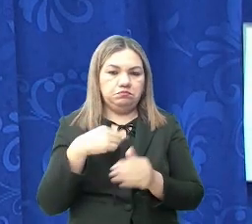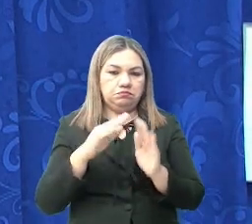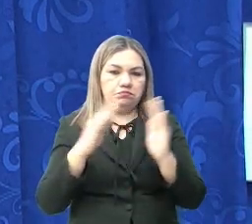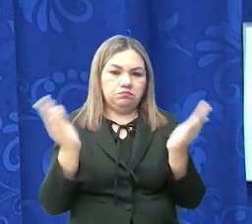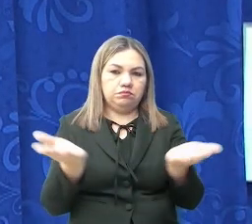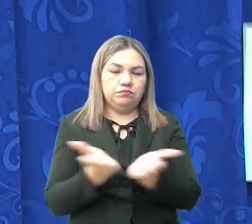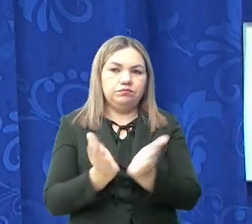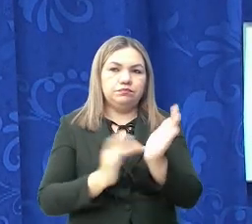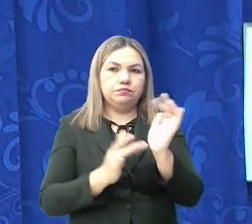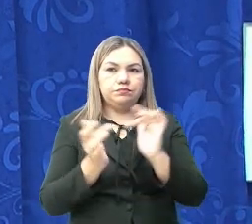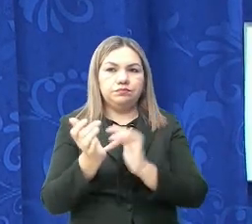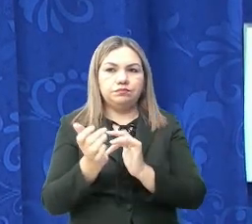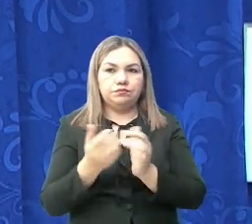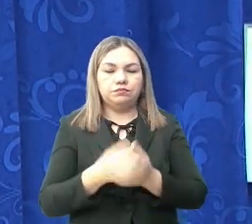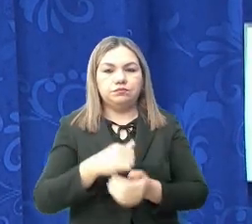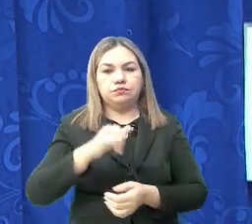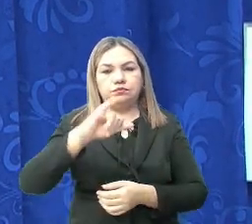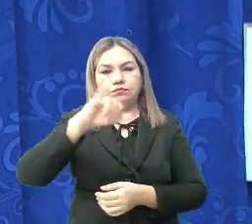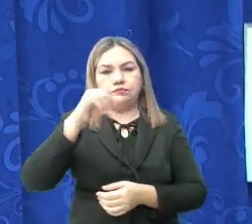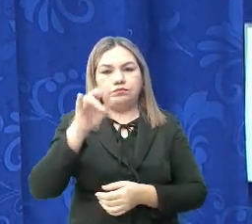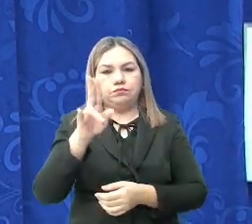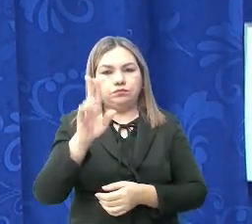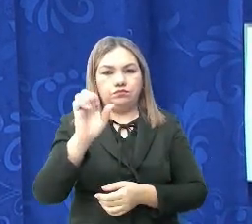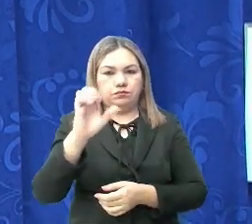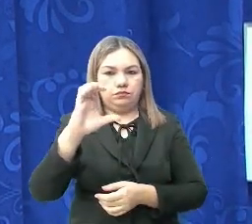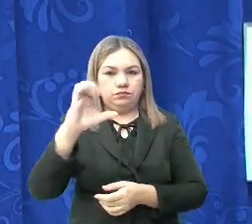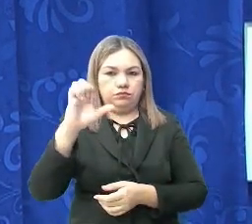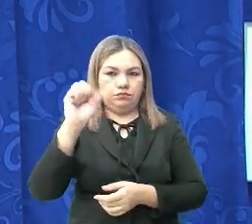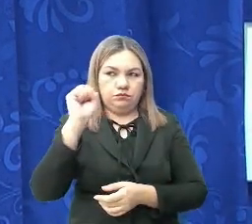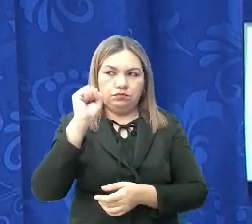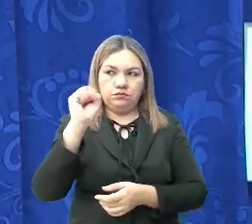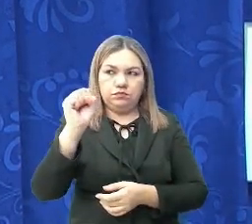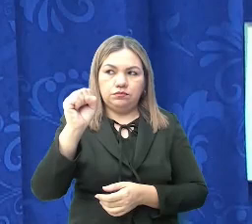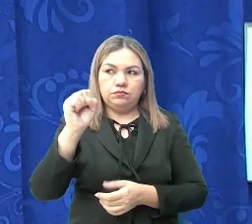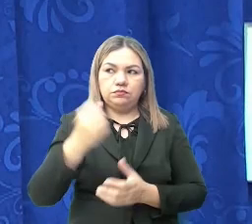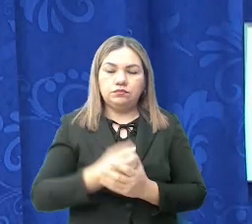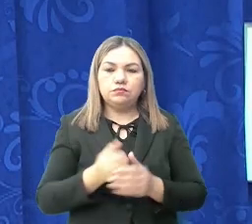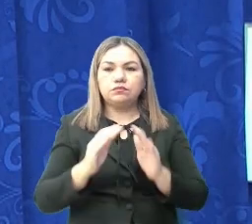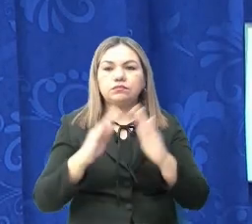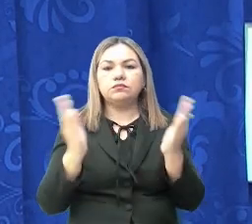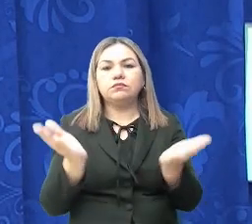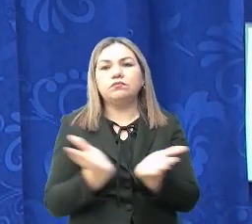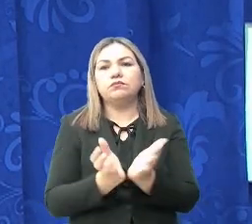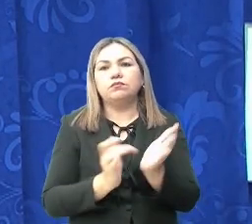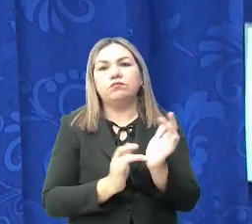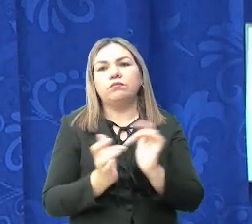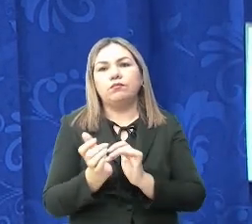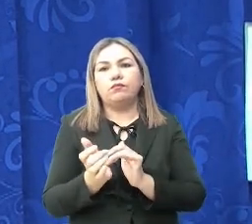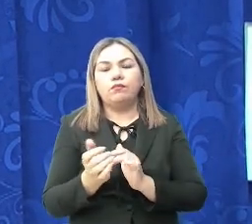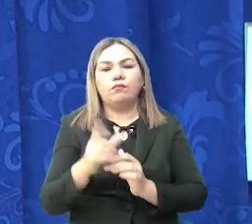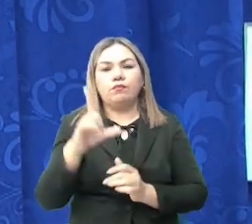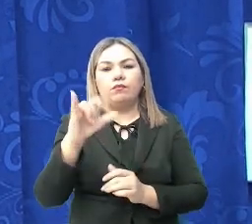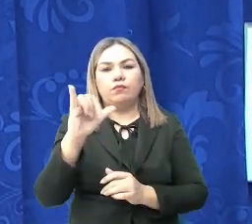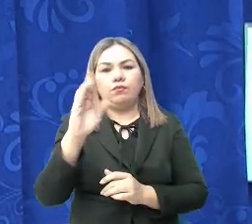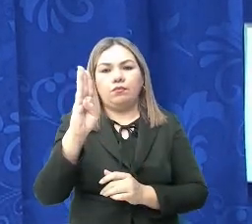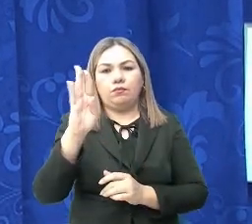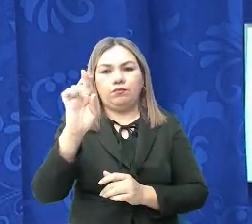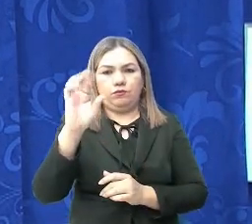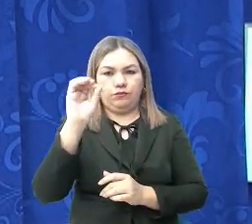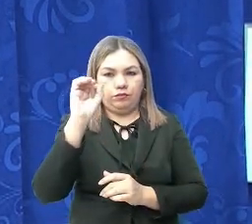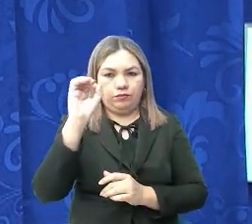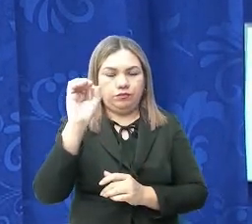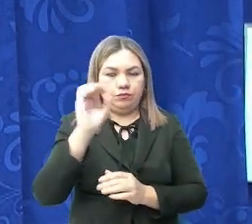I've read in a complete text about Judges. The book of Judges is